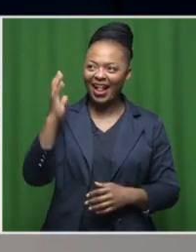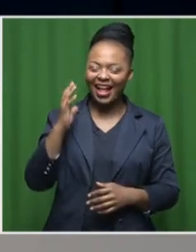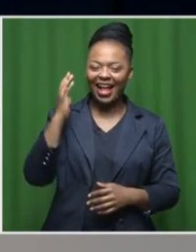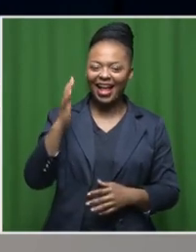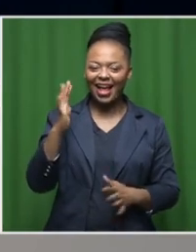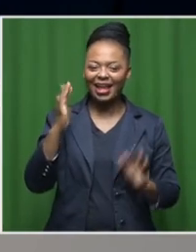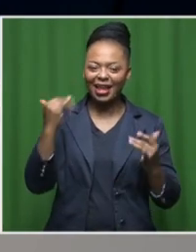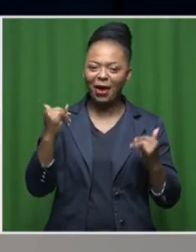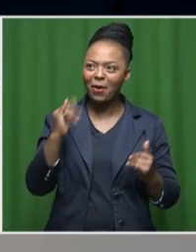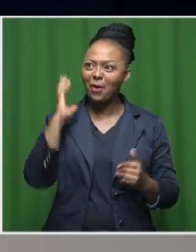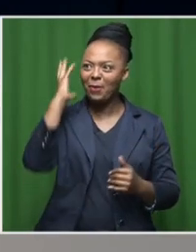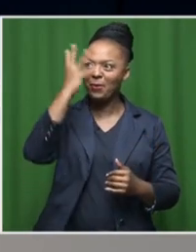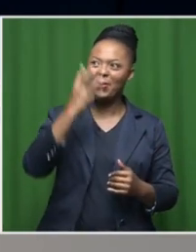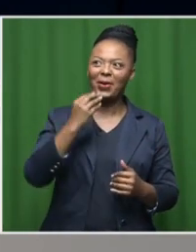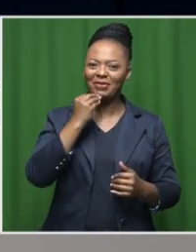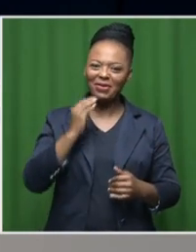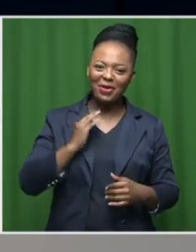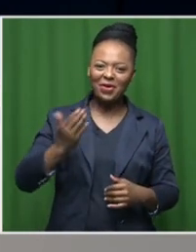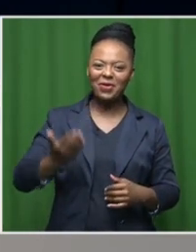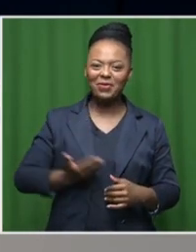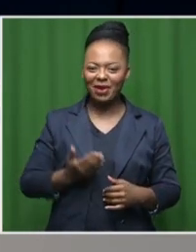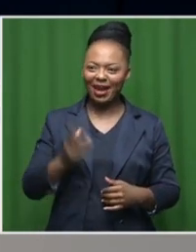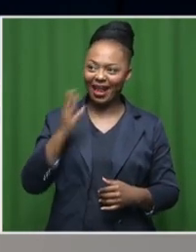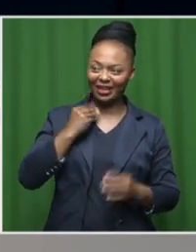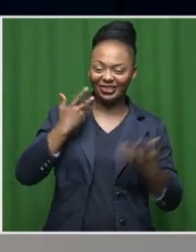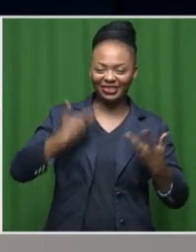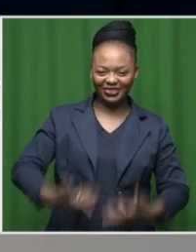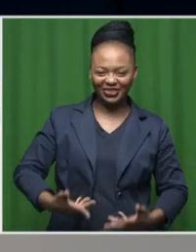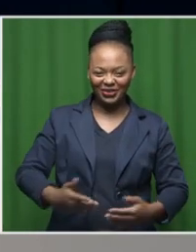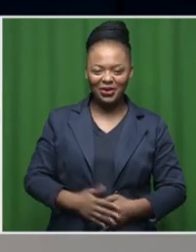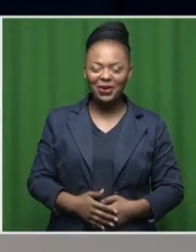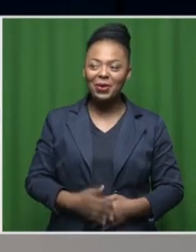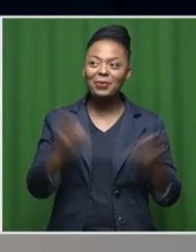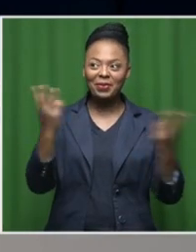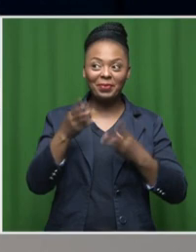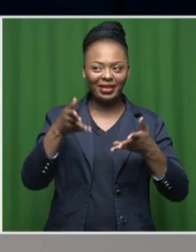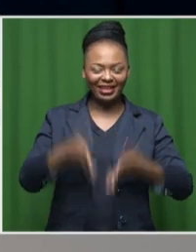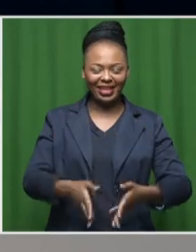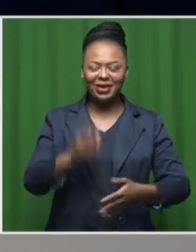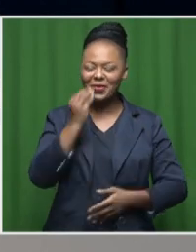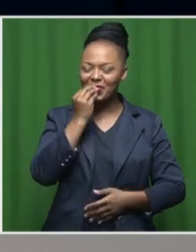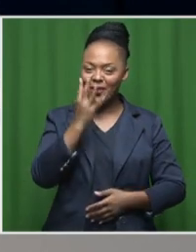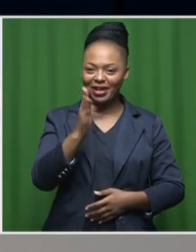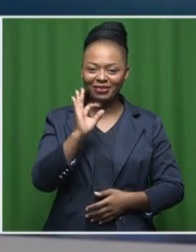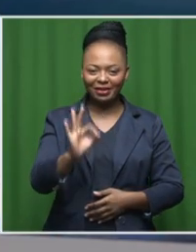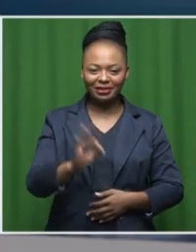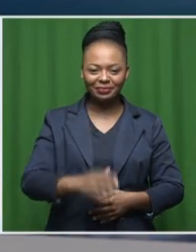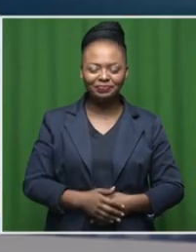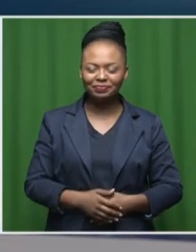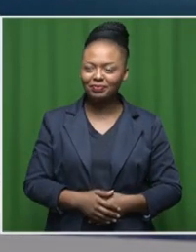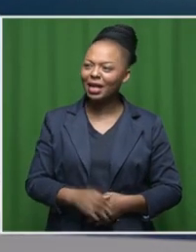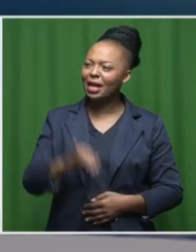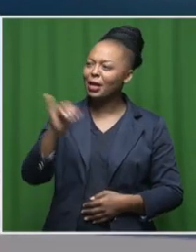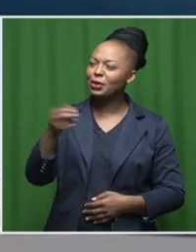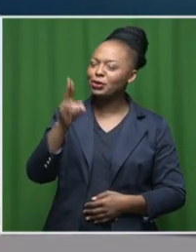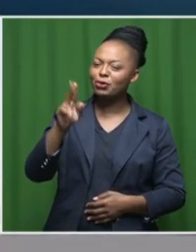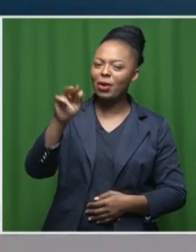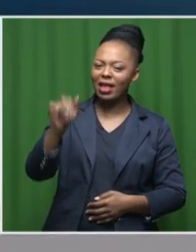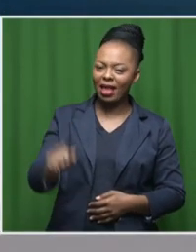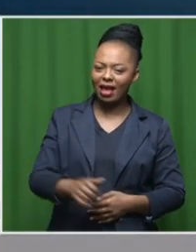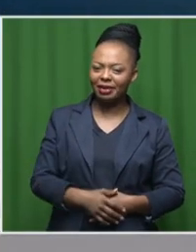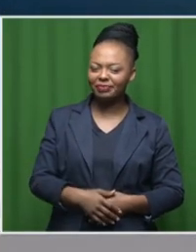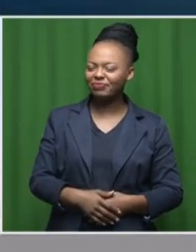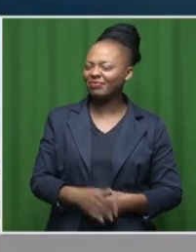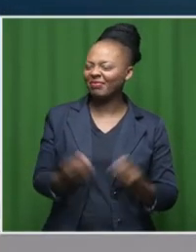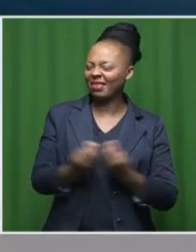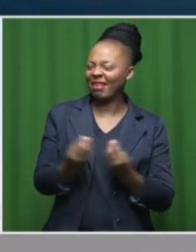women wherever we go. And it's very uplifting. You have a wonderful people in here. And Julia, you know, this is your baby. It's